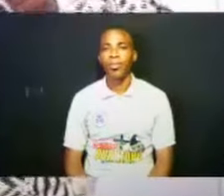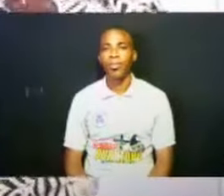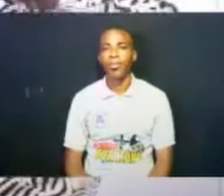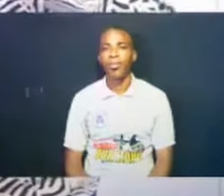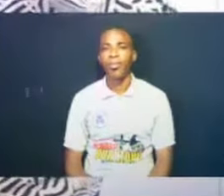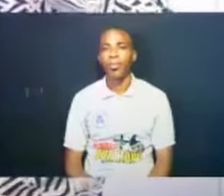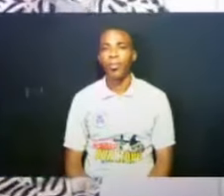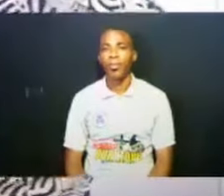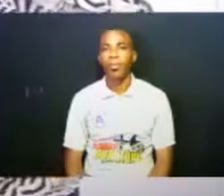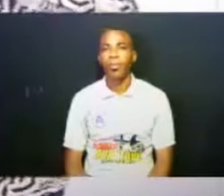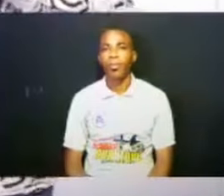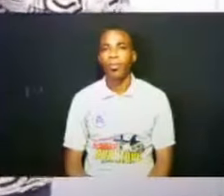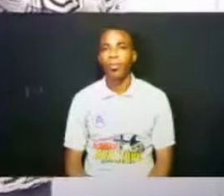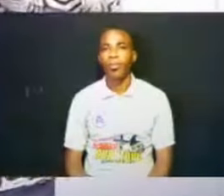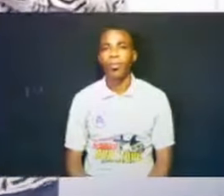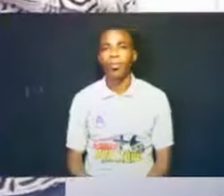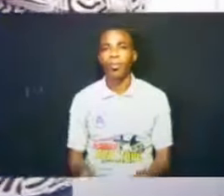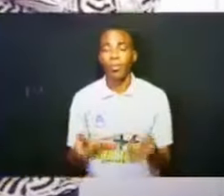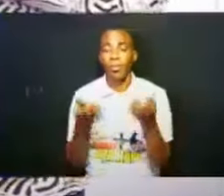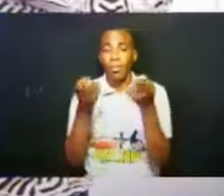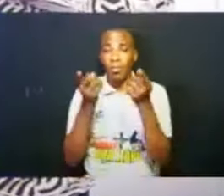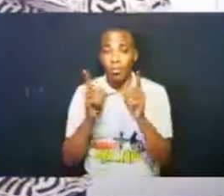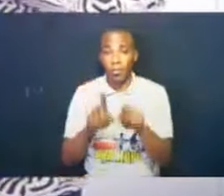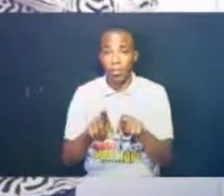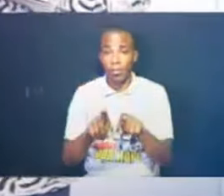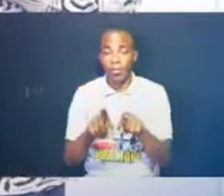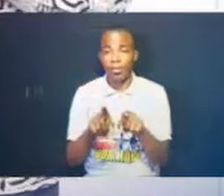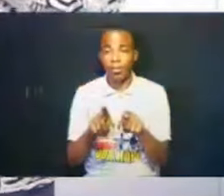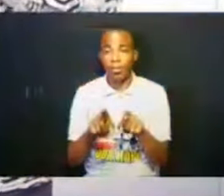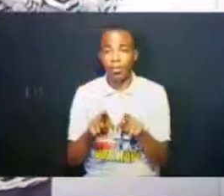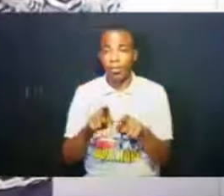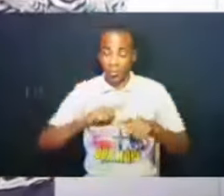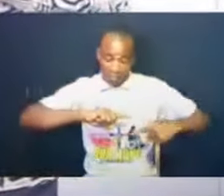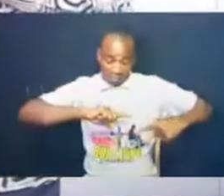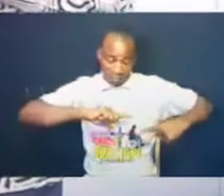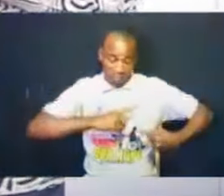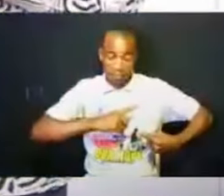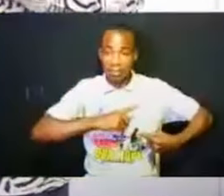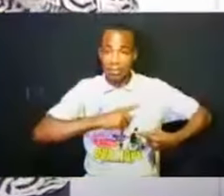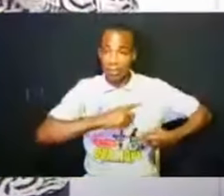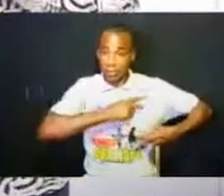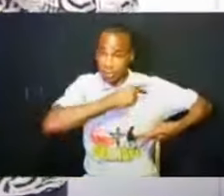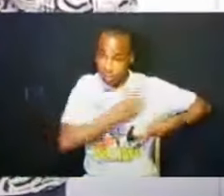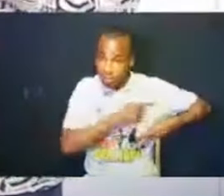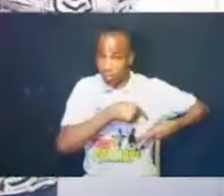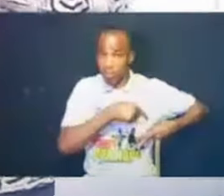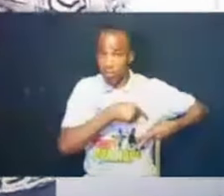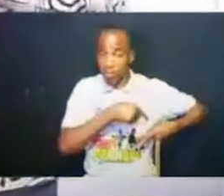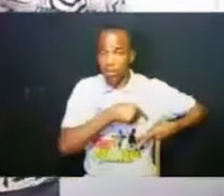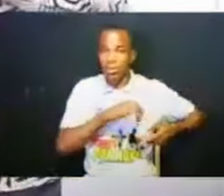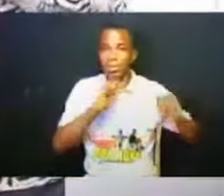ameyo how amfa amam." So when this bitterness takes root in you, and it will